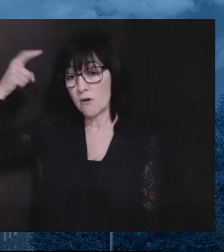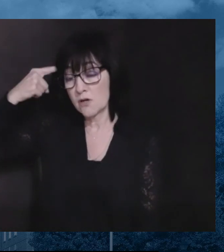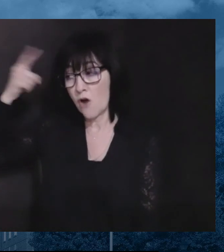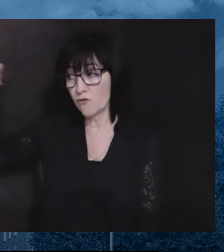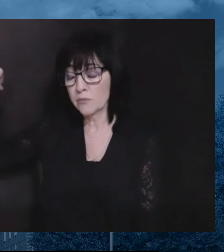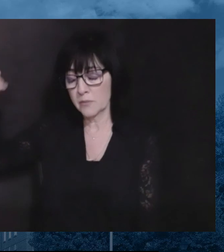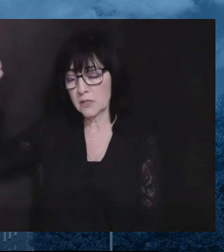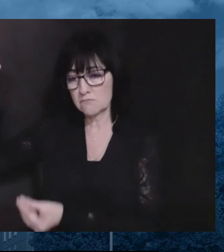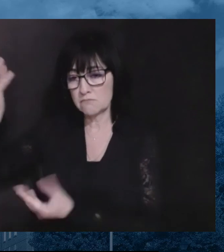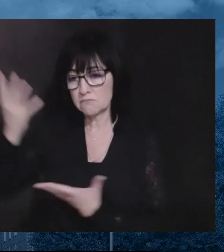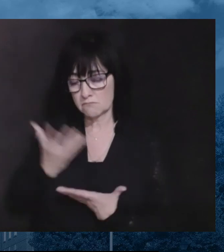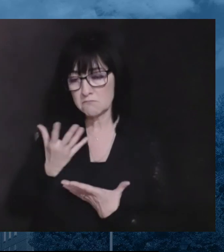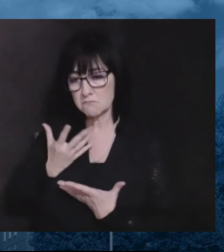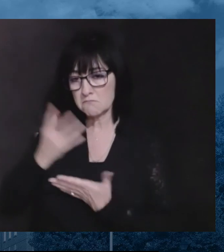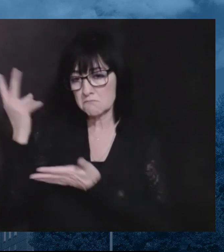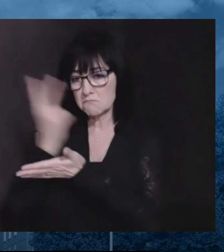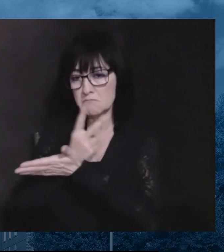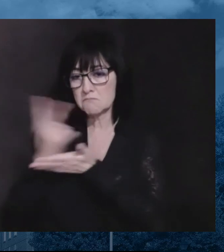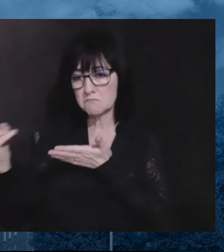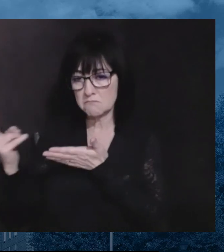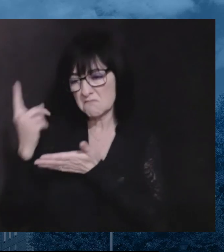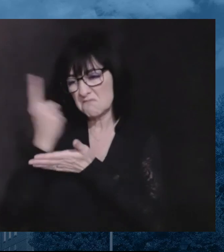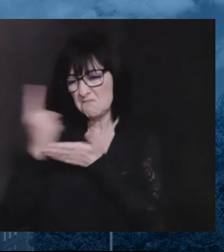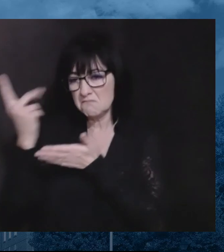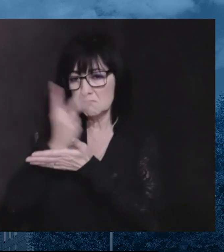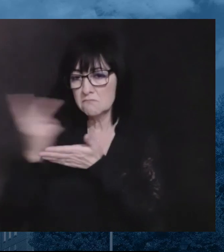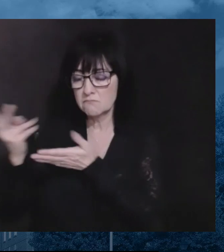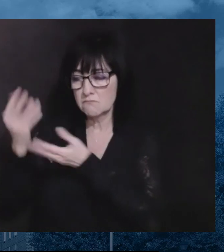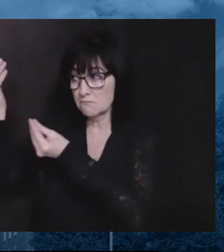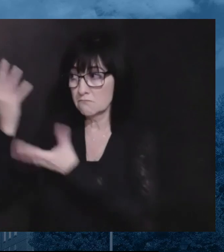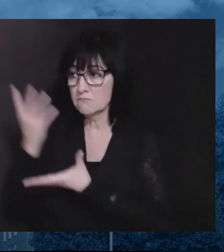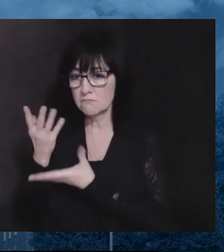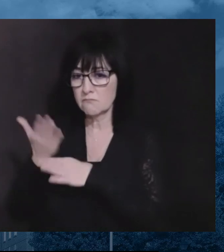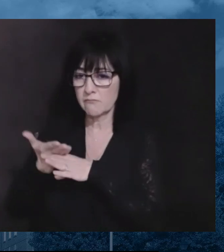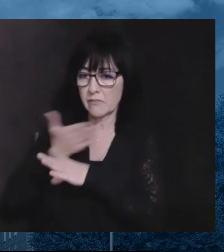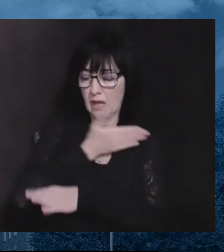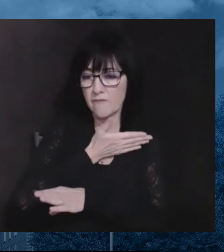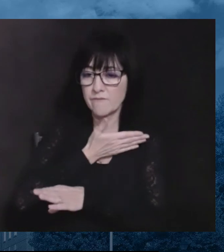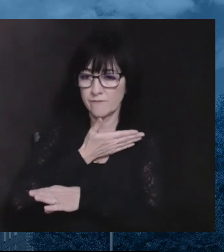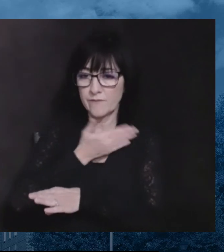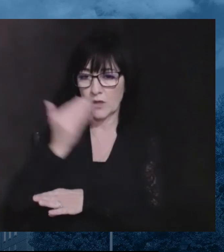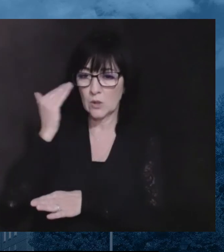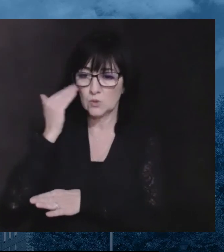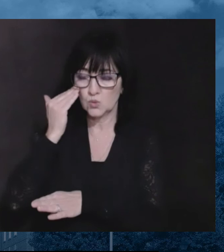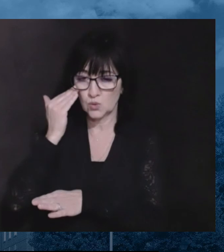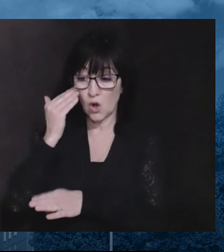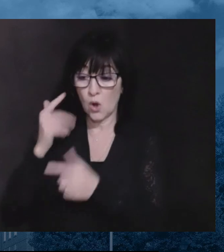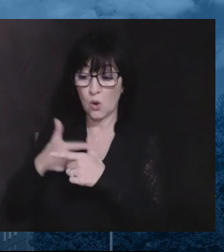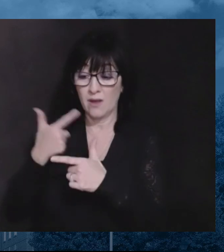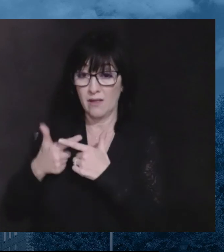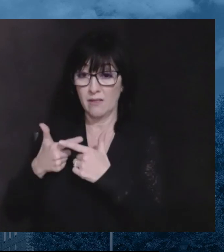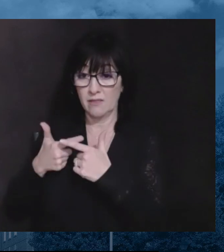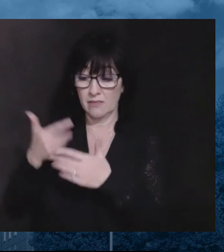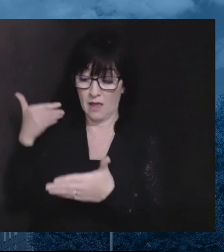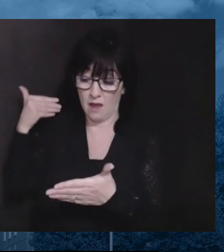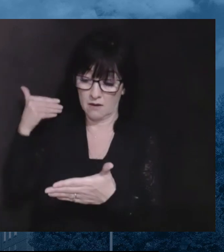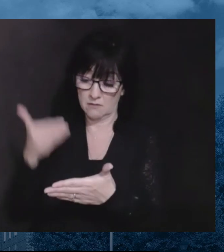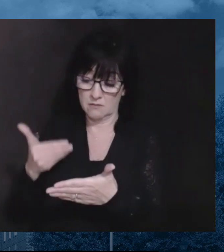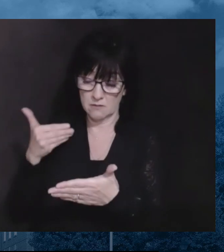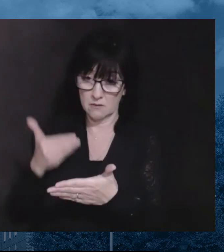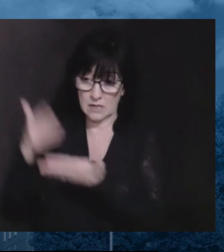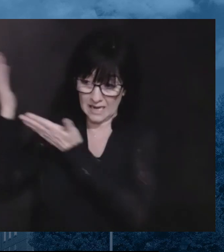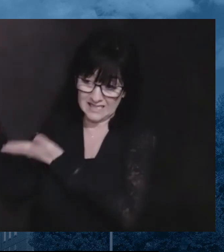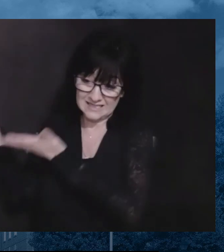type. But then as we get closer to the time of delivery, they give us the real